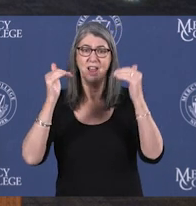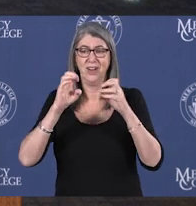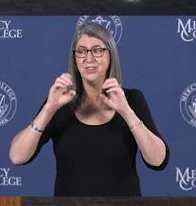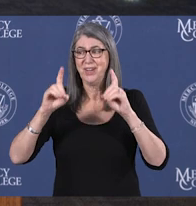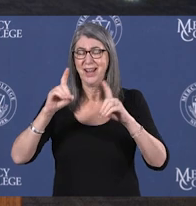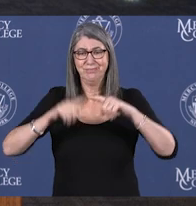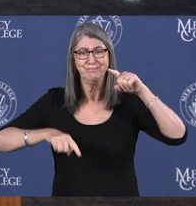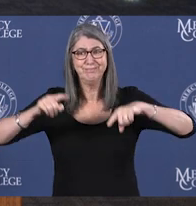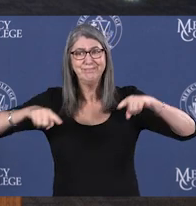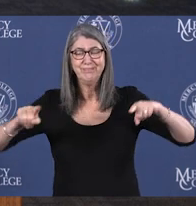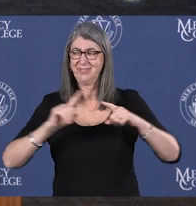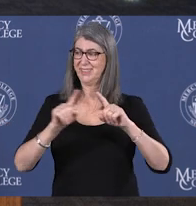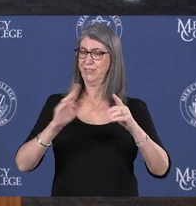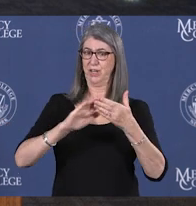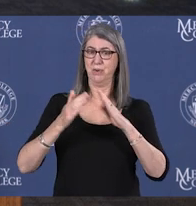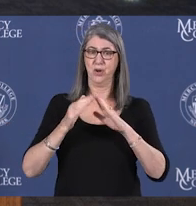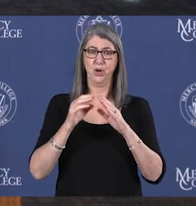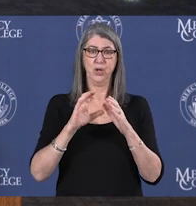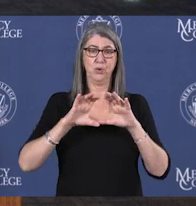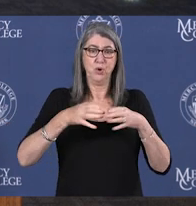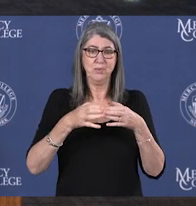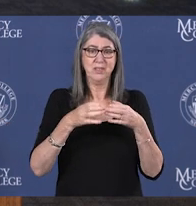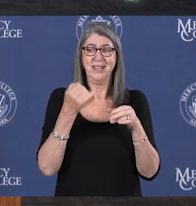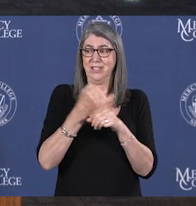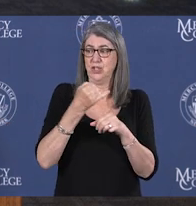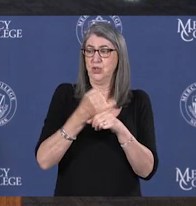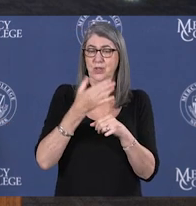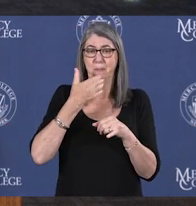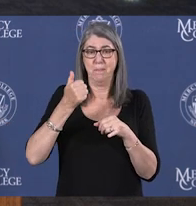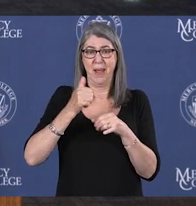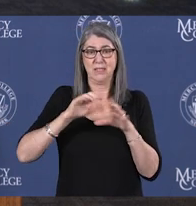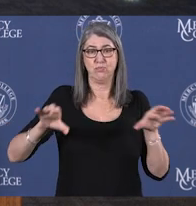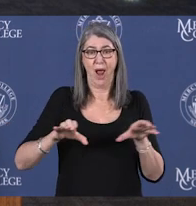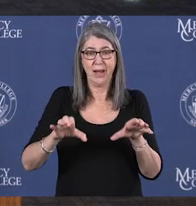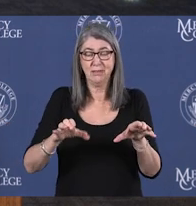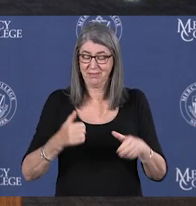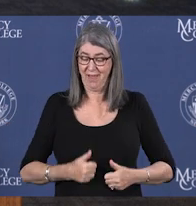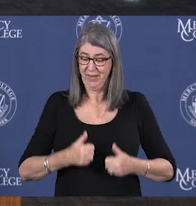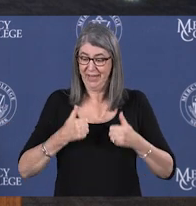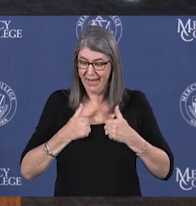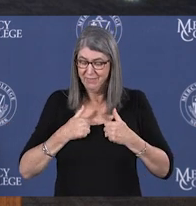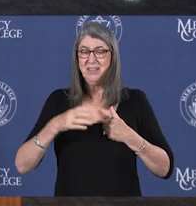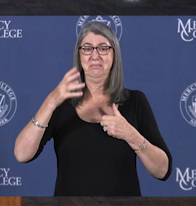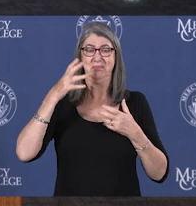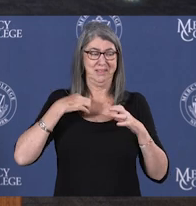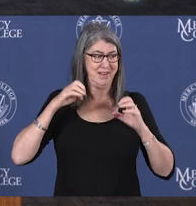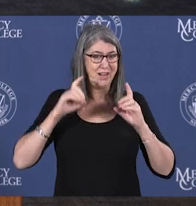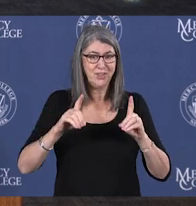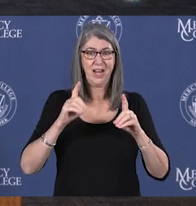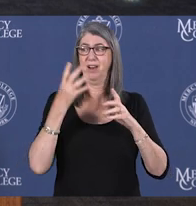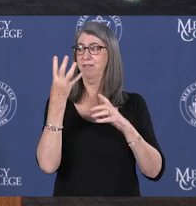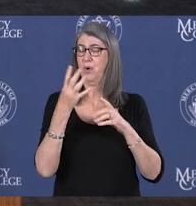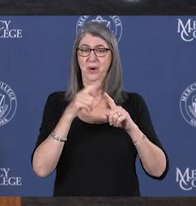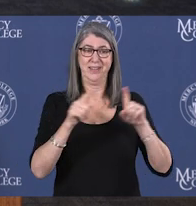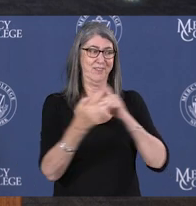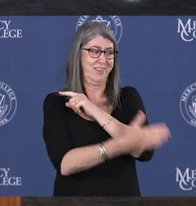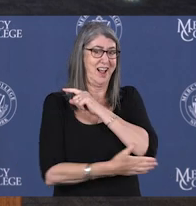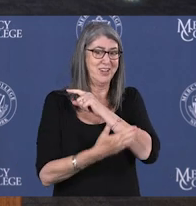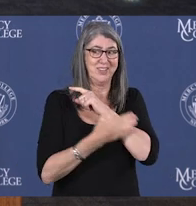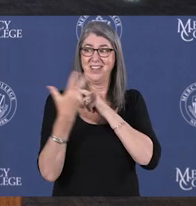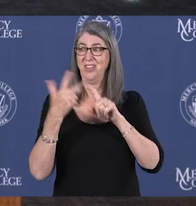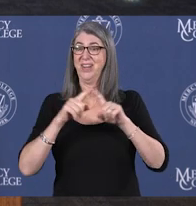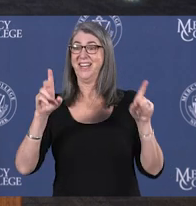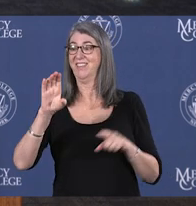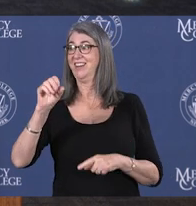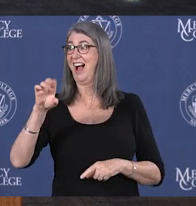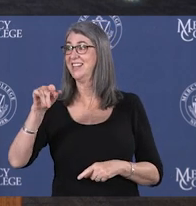higher education, and community groups on organizational best practices. Having lived in and been educated in 4